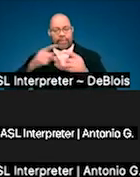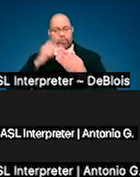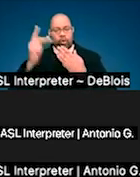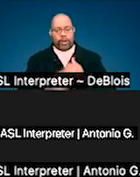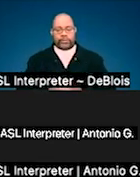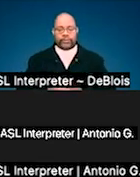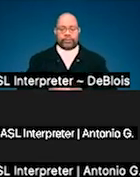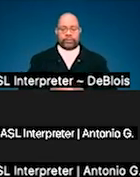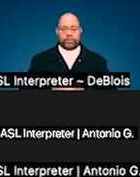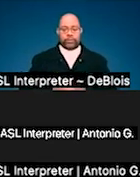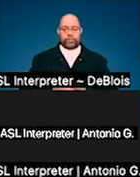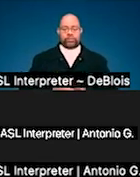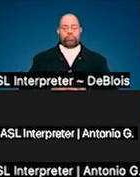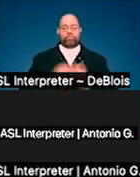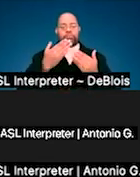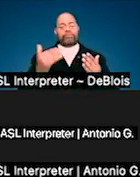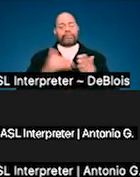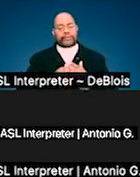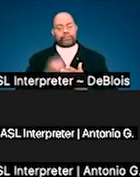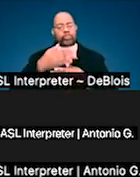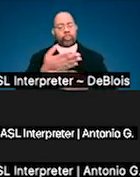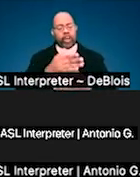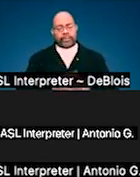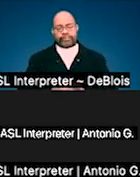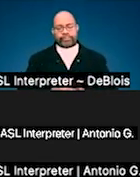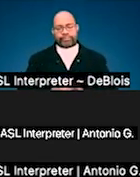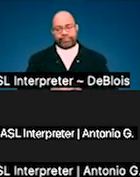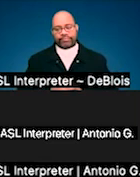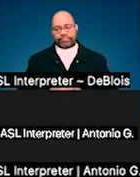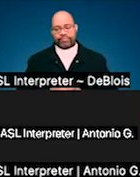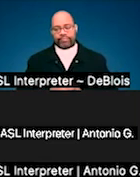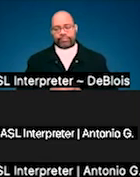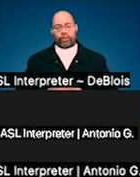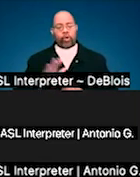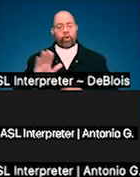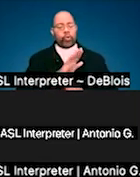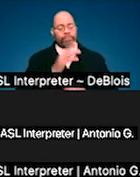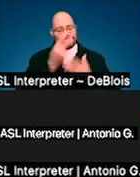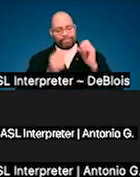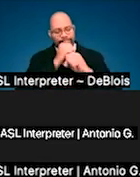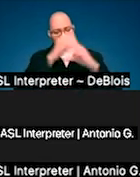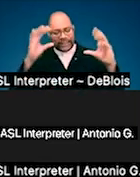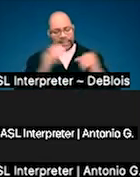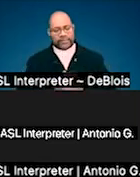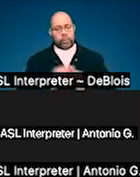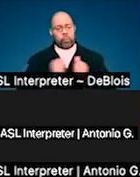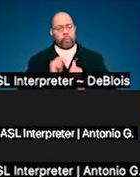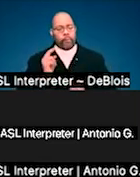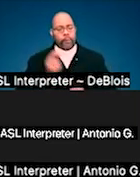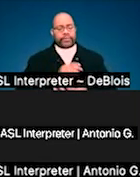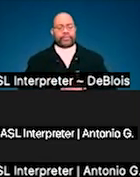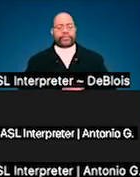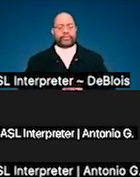programs. So thank you again for sharing your insights with us.